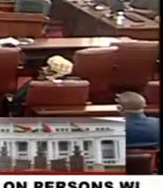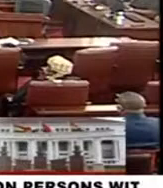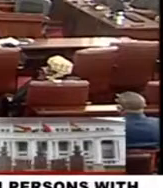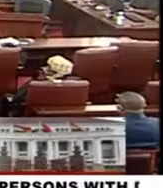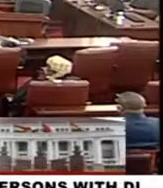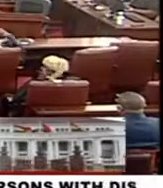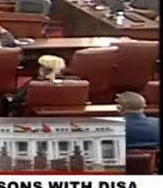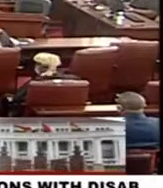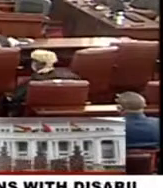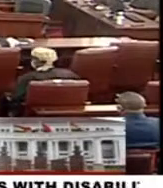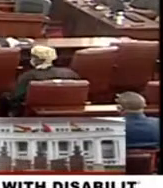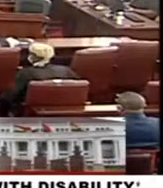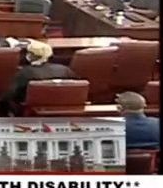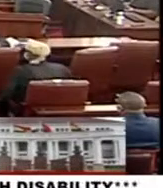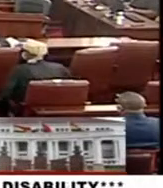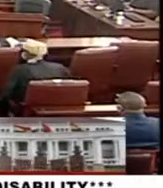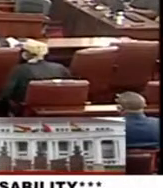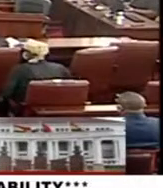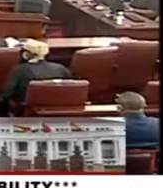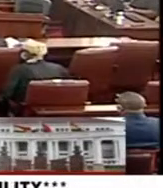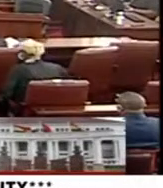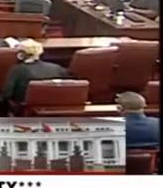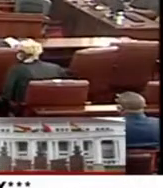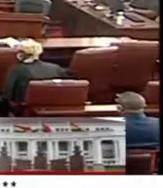This is the ruling of the court.